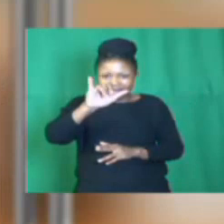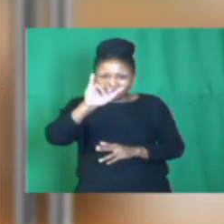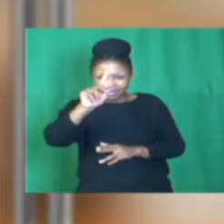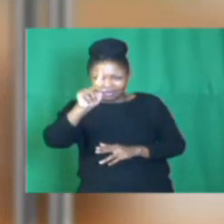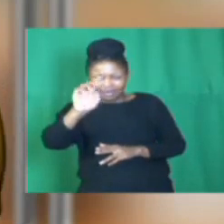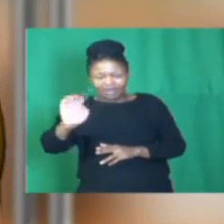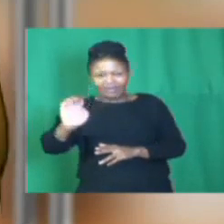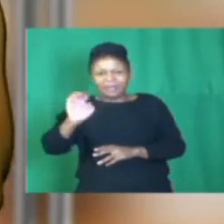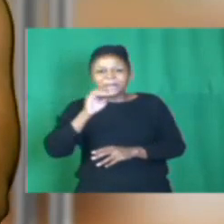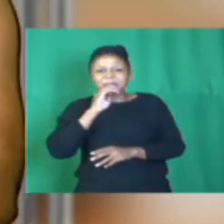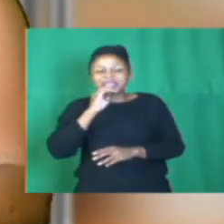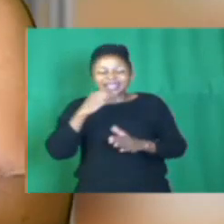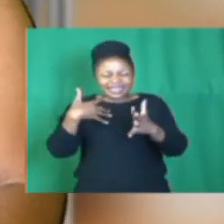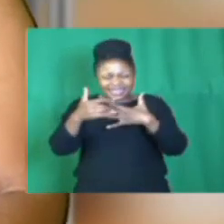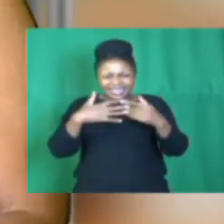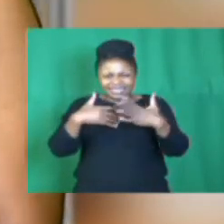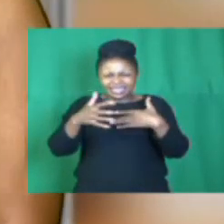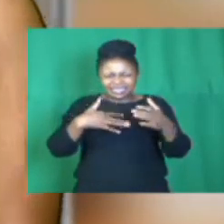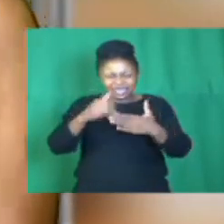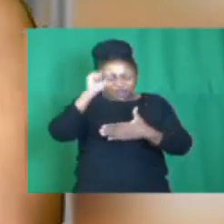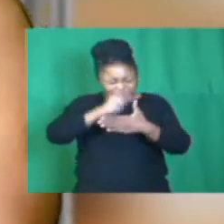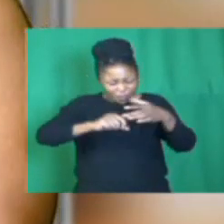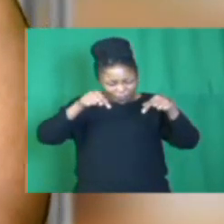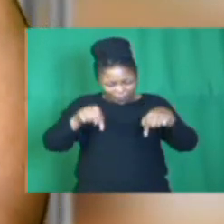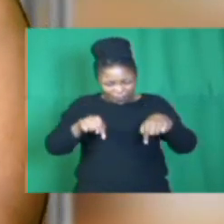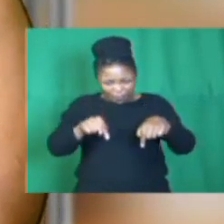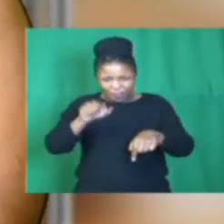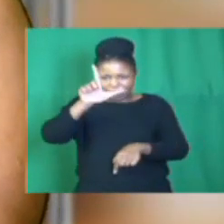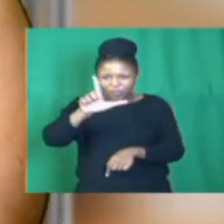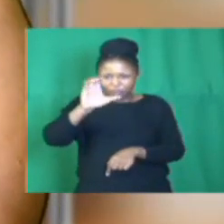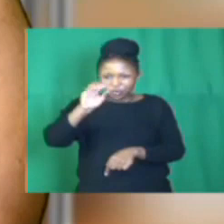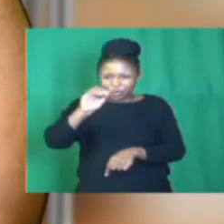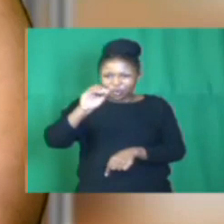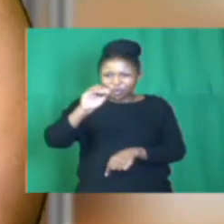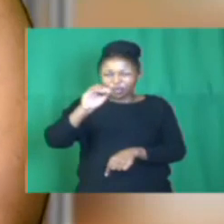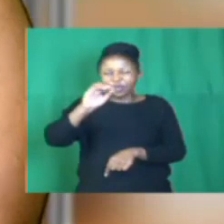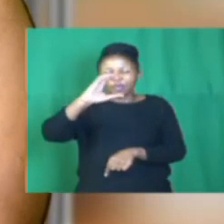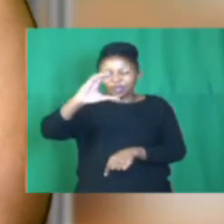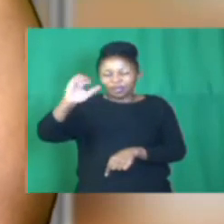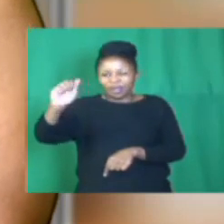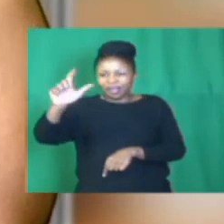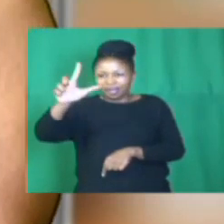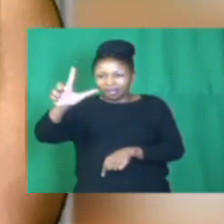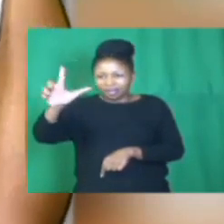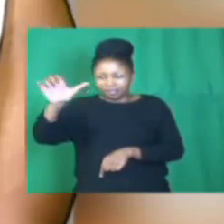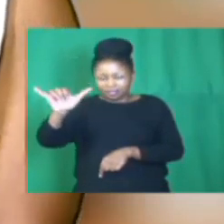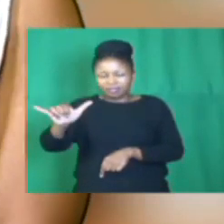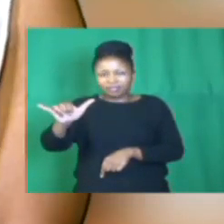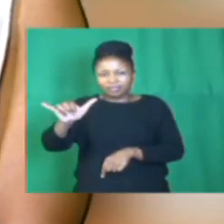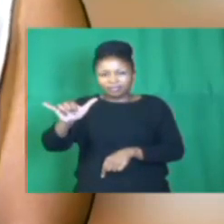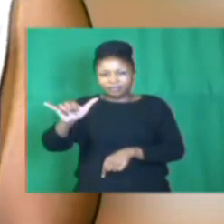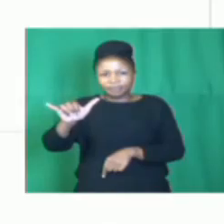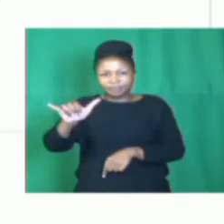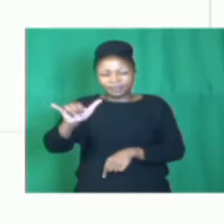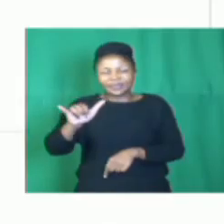is locally, then here, of course, takes us back to the locally in the question. Students studying